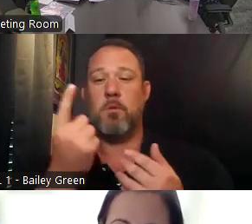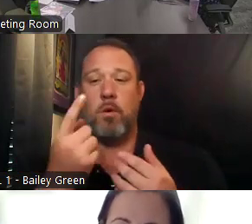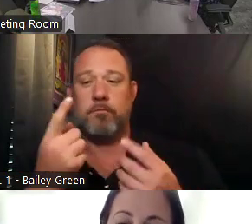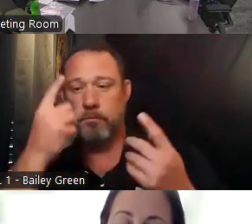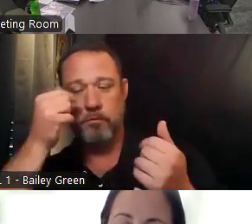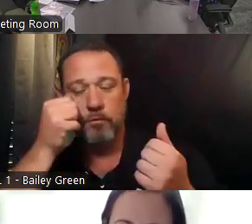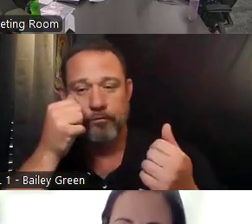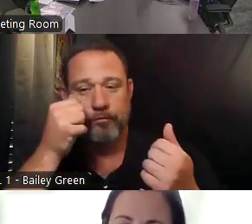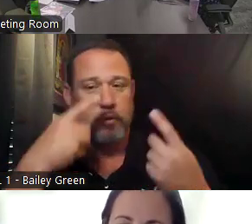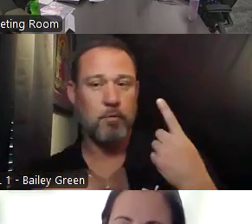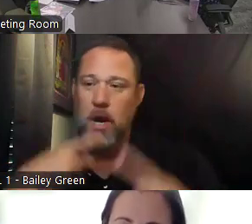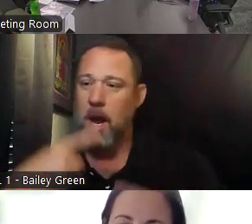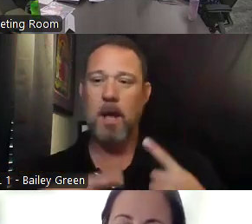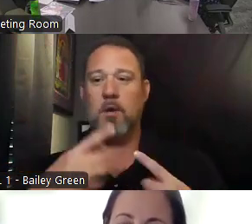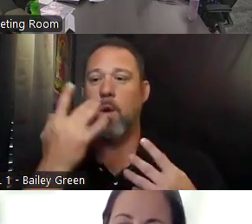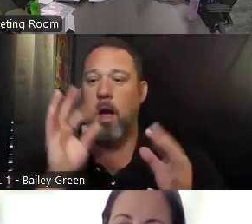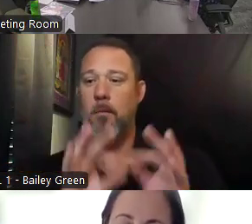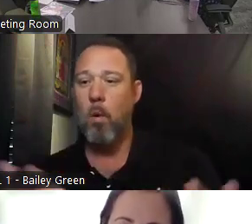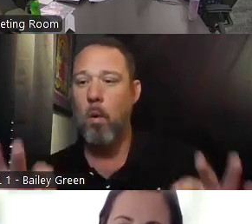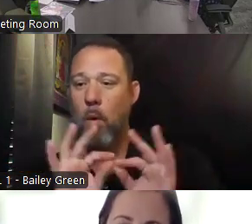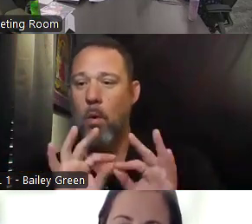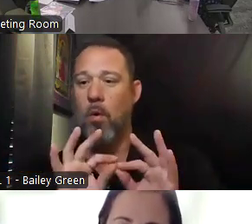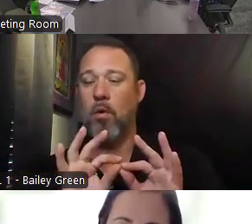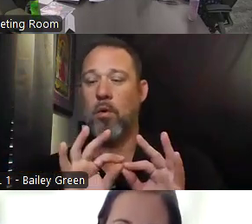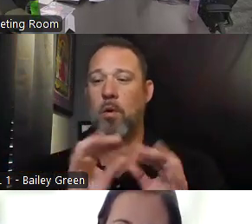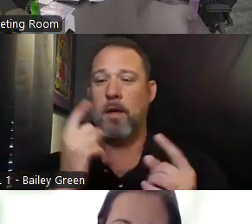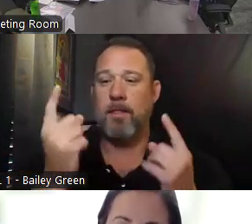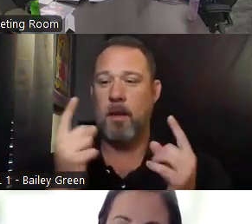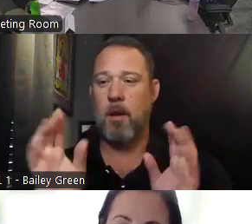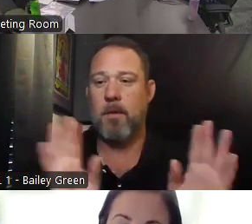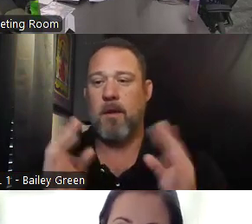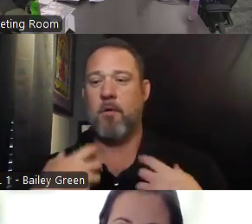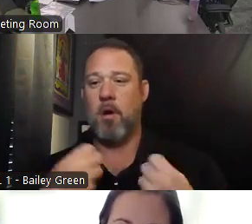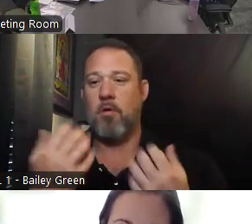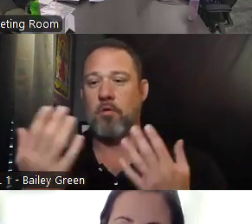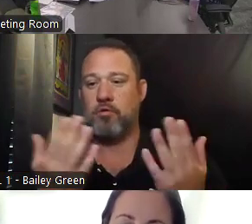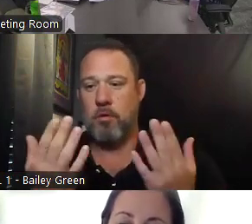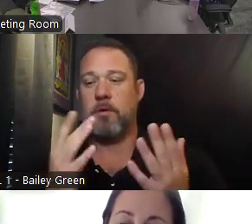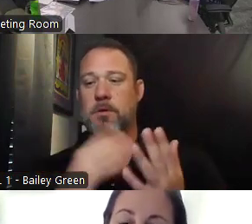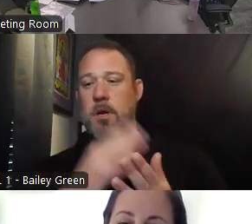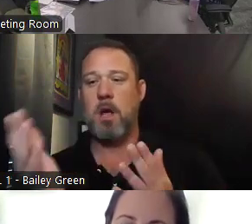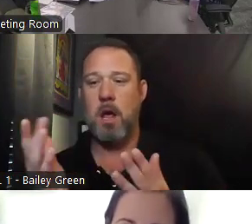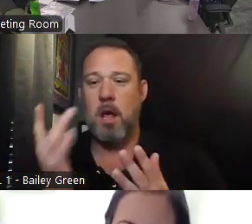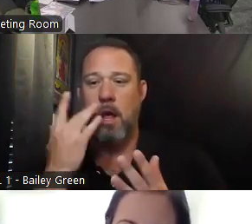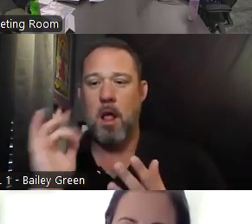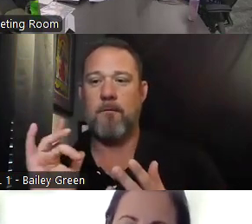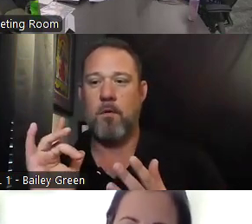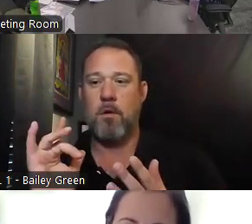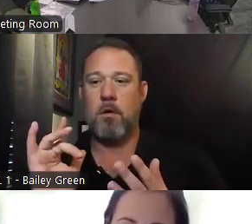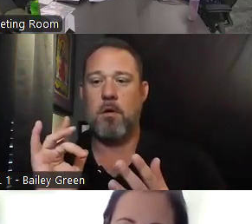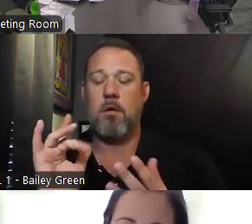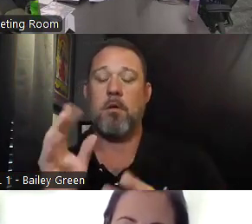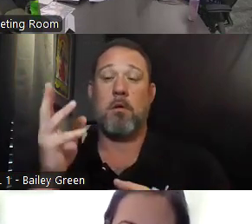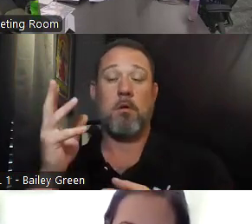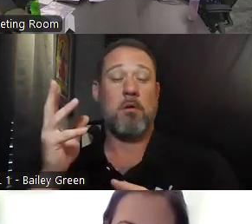depression. Why is this important for our work here? As we think about behavioral health services across California, how do we untangle the needs